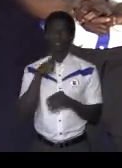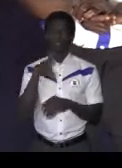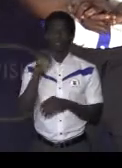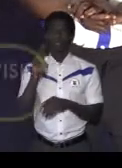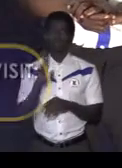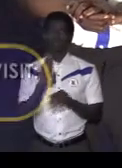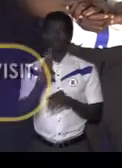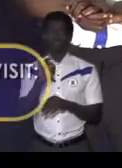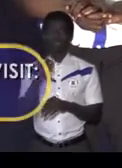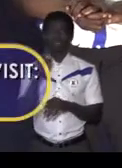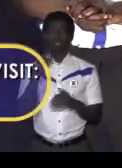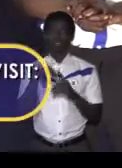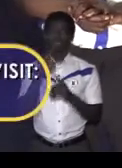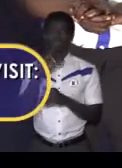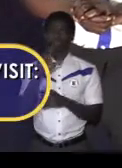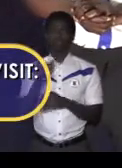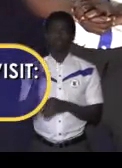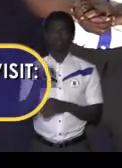using